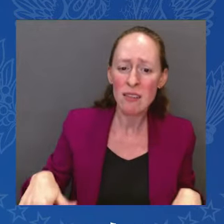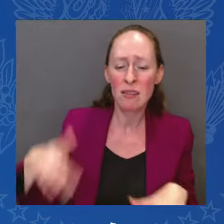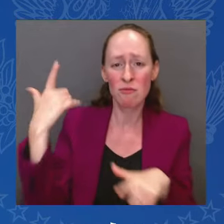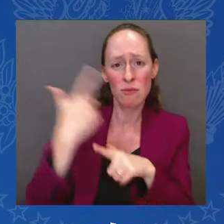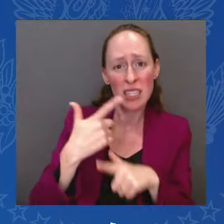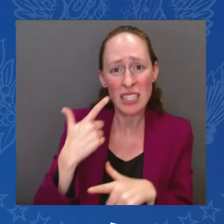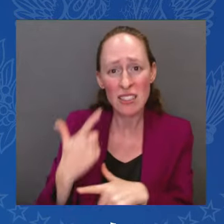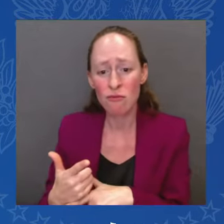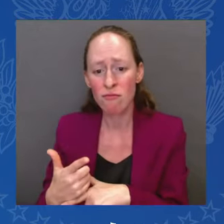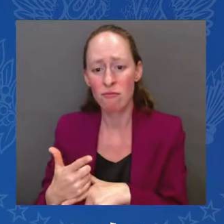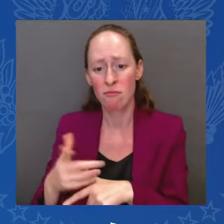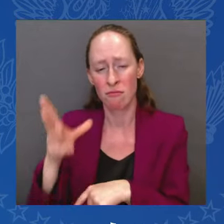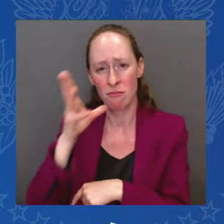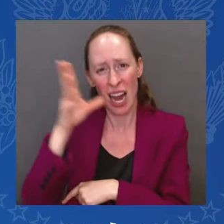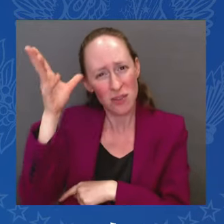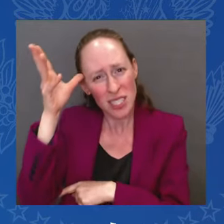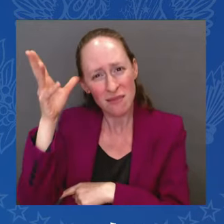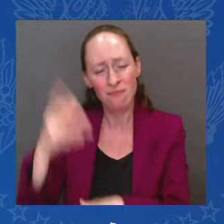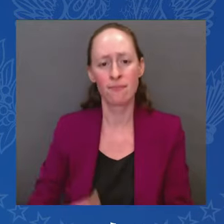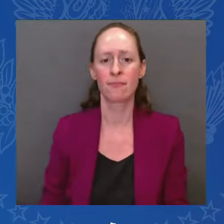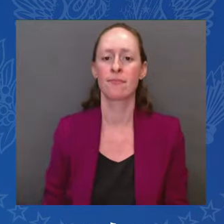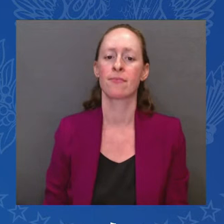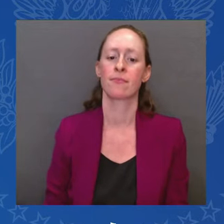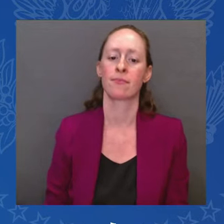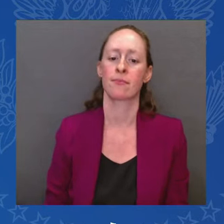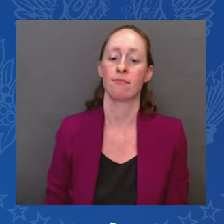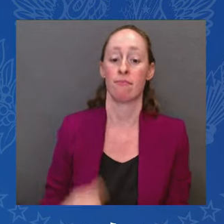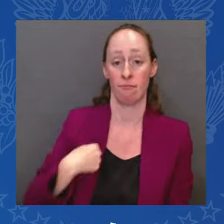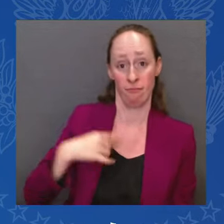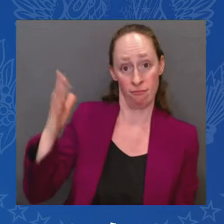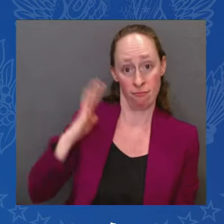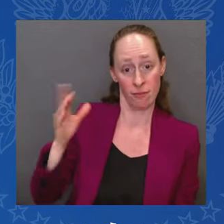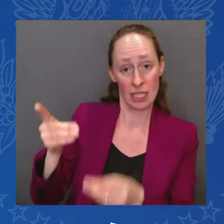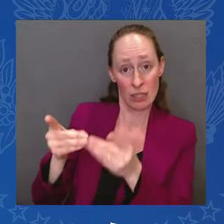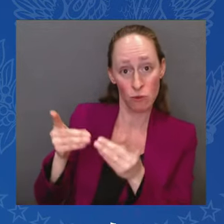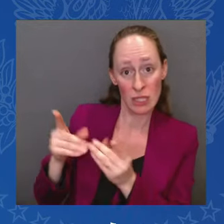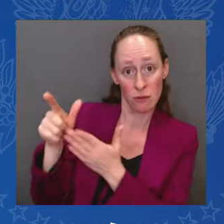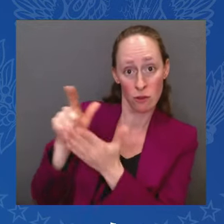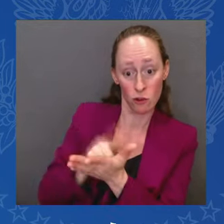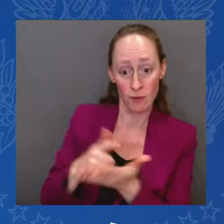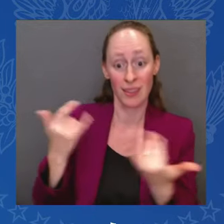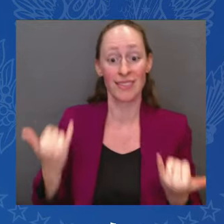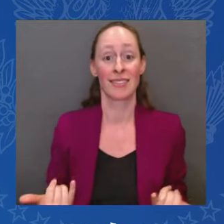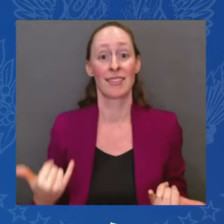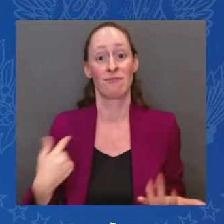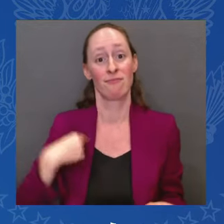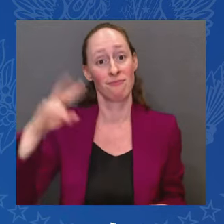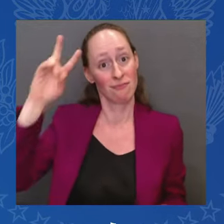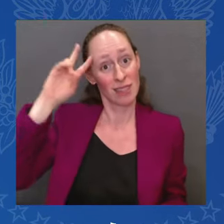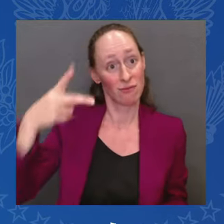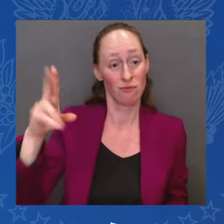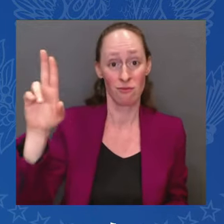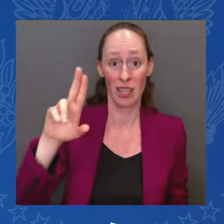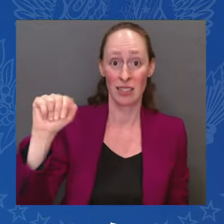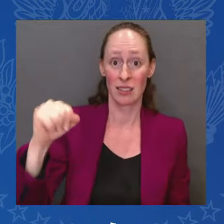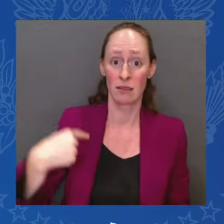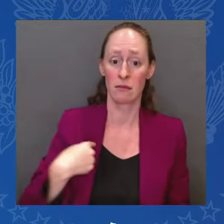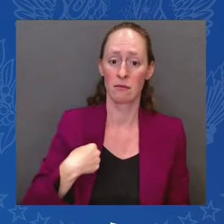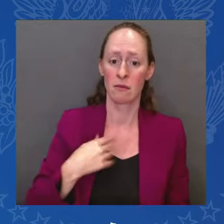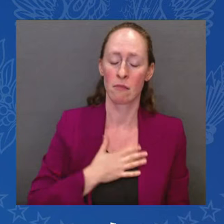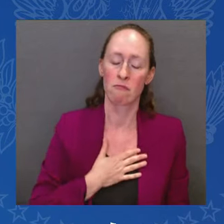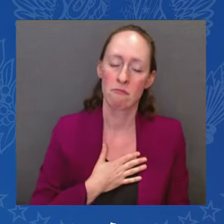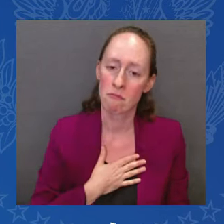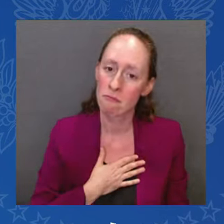former district attorney, attorney general, and U.S. senator, and now as Vice President of the United States, I have grieved with parents who have lost